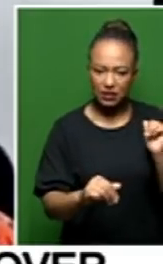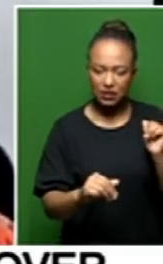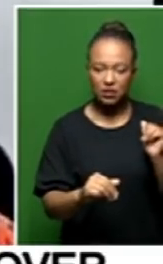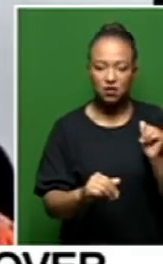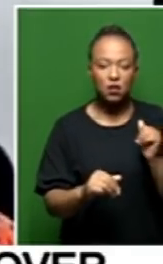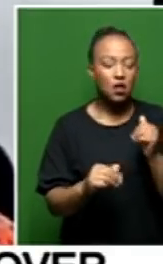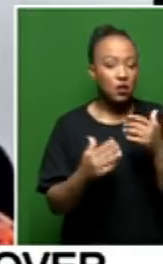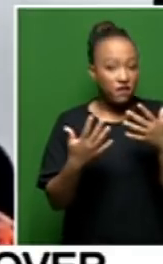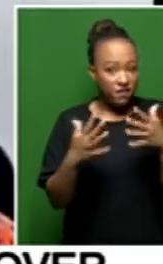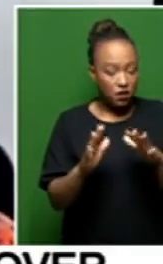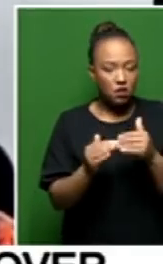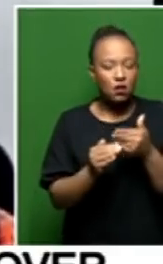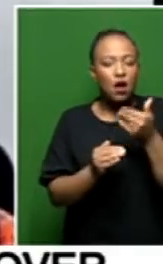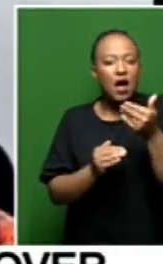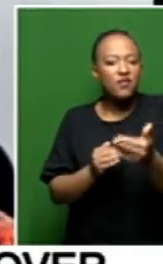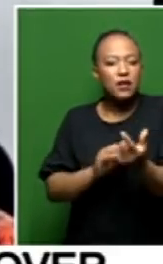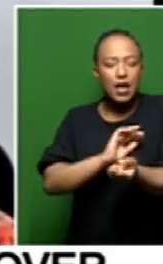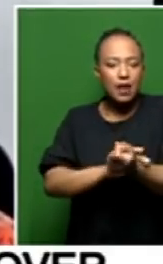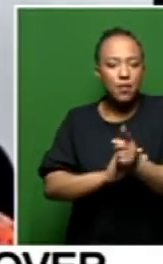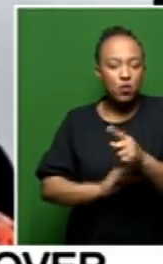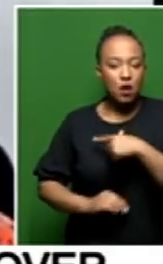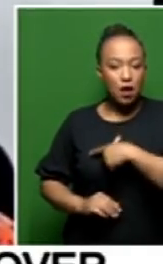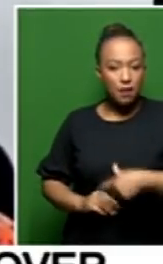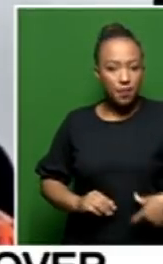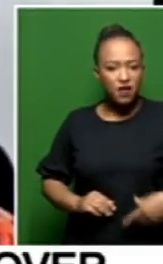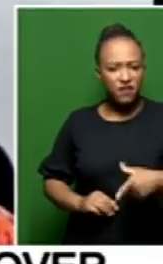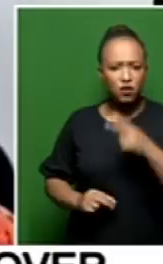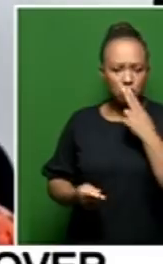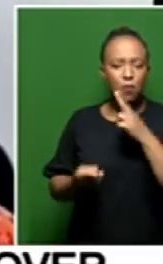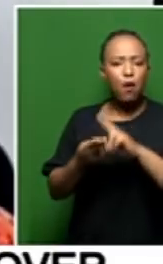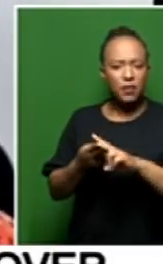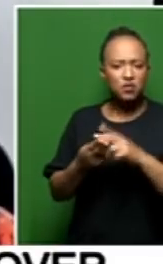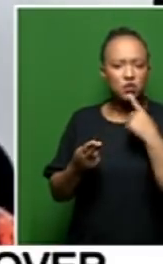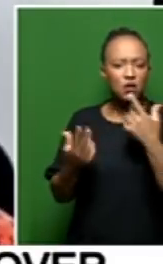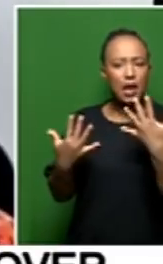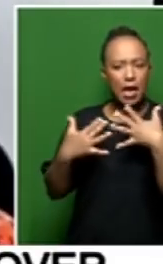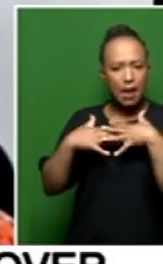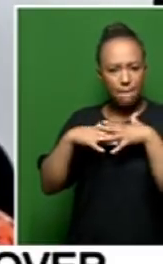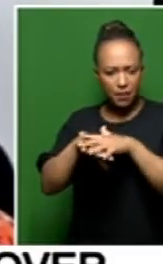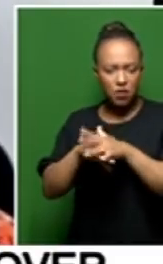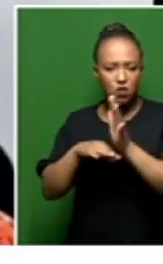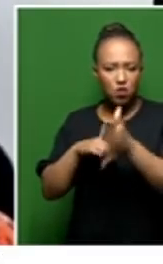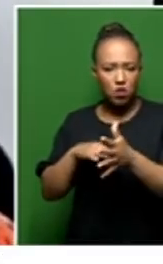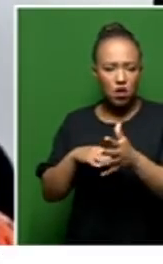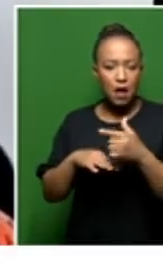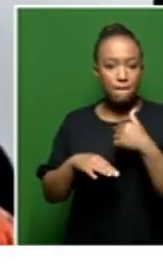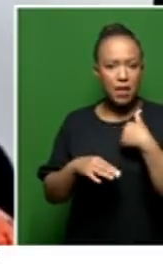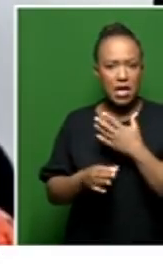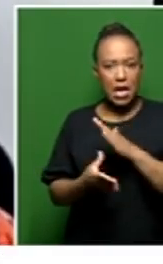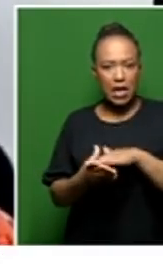after this, the president has promised us that there will be implementation, and I have no reason to doubt